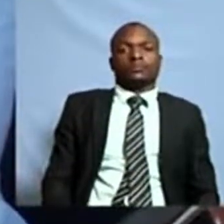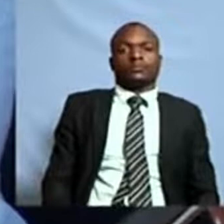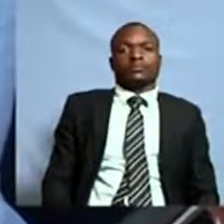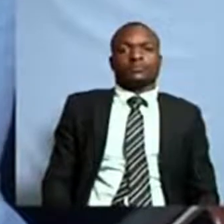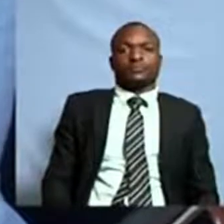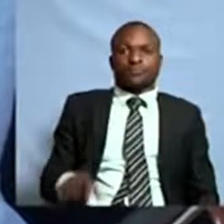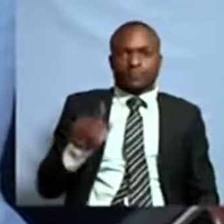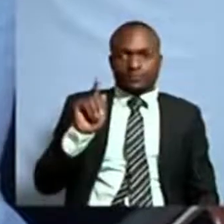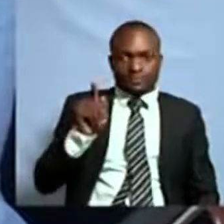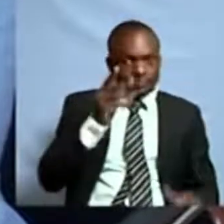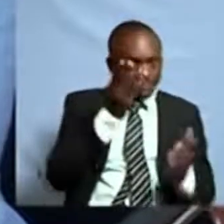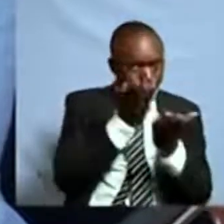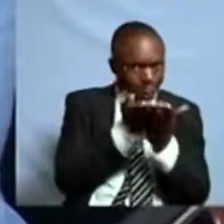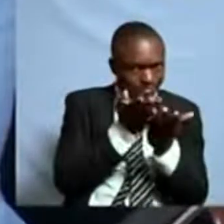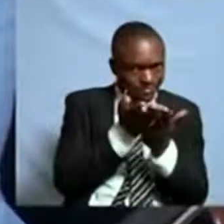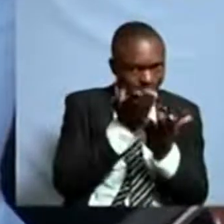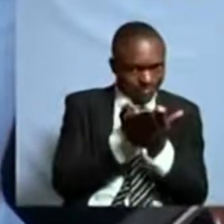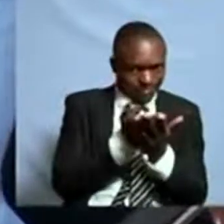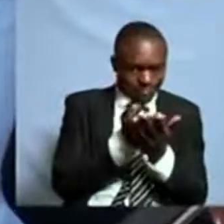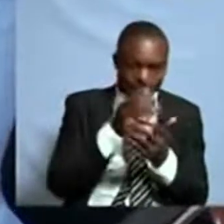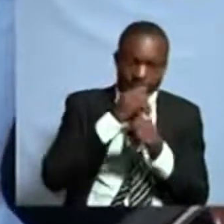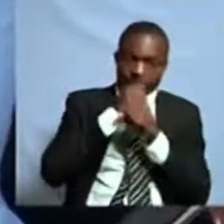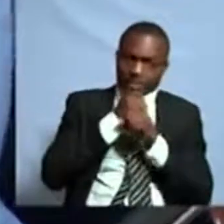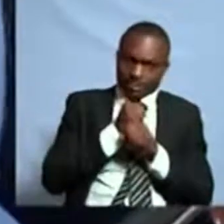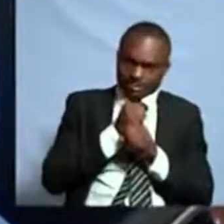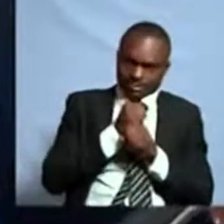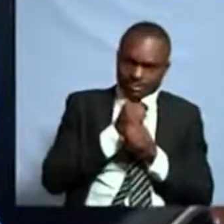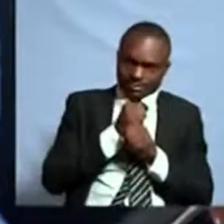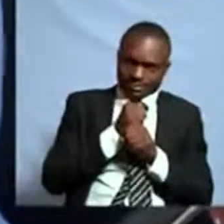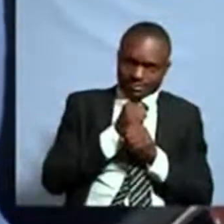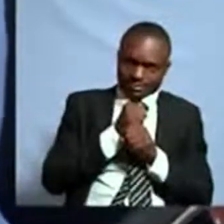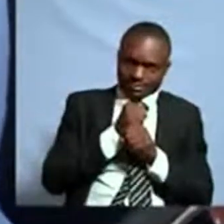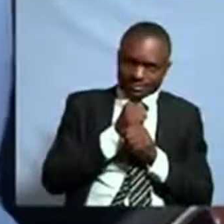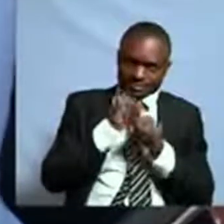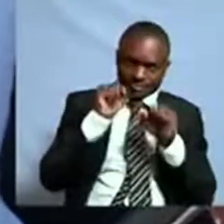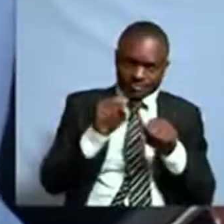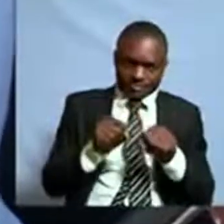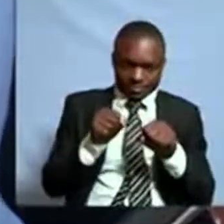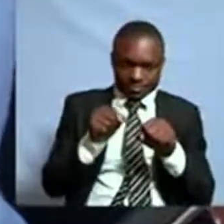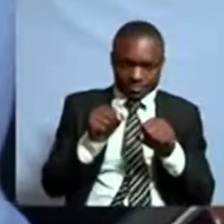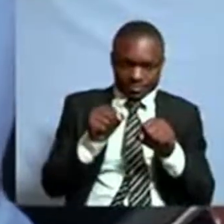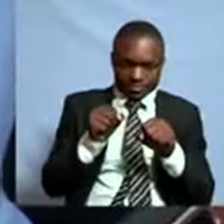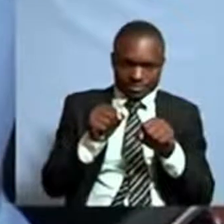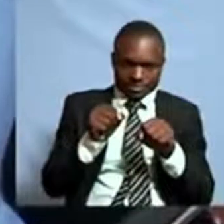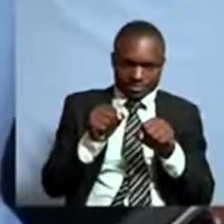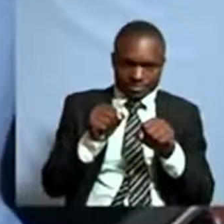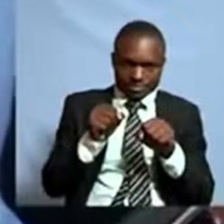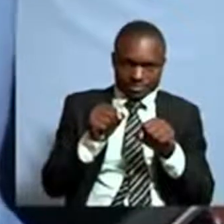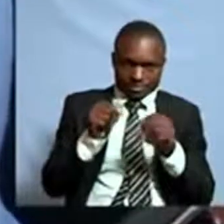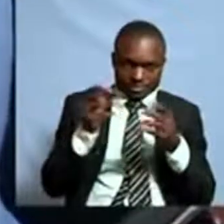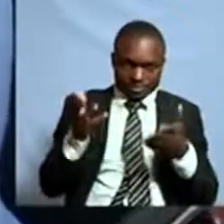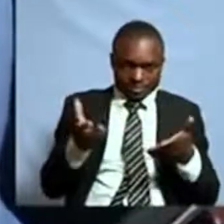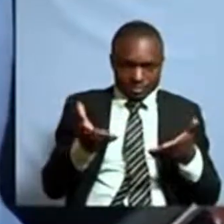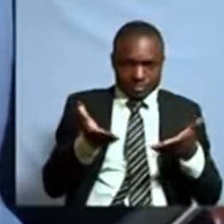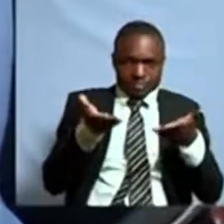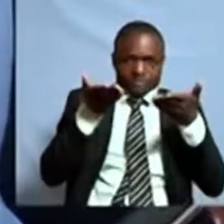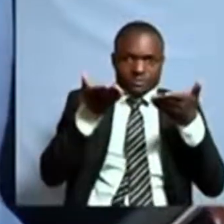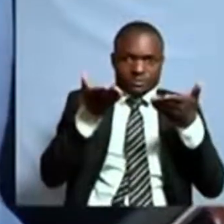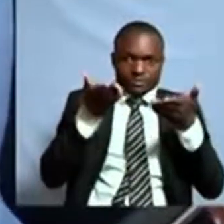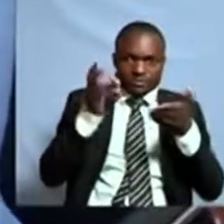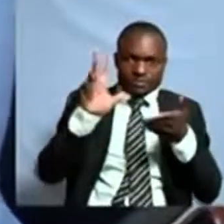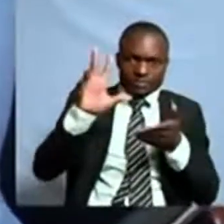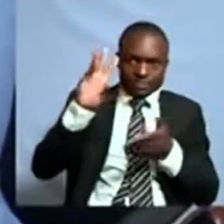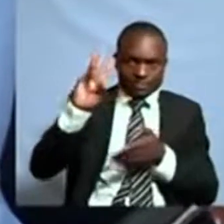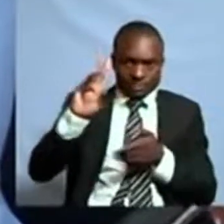You have suggested that the age be lifted from 36